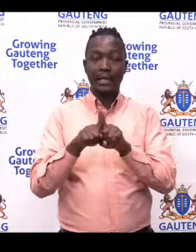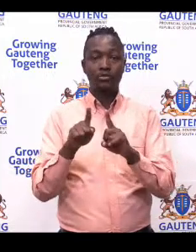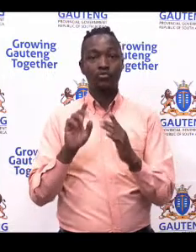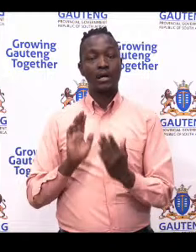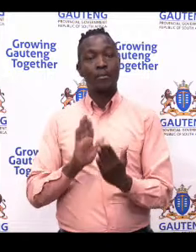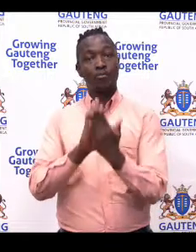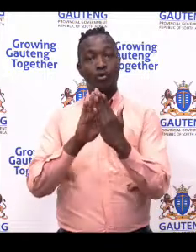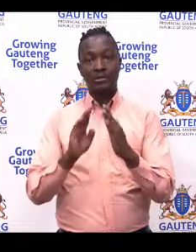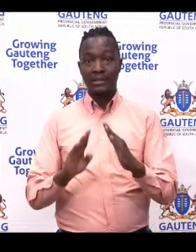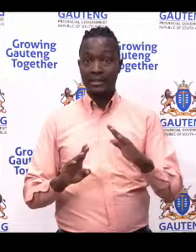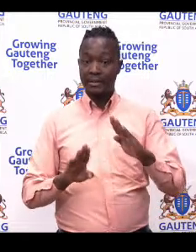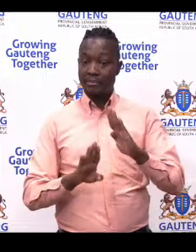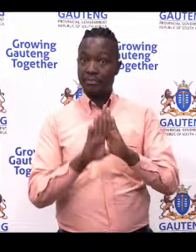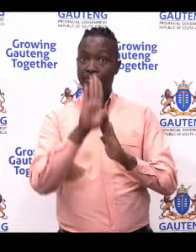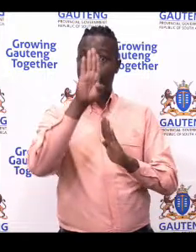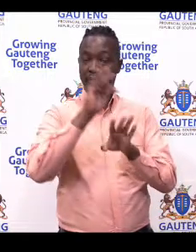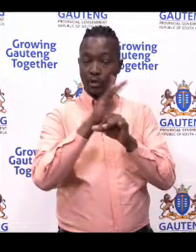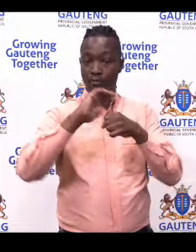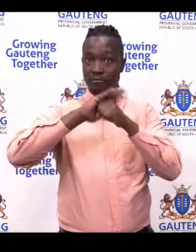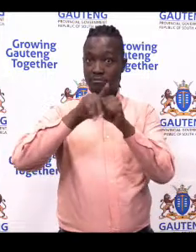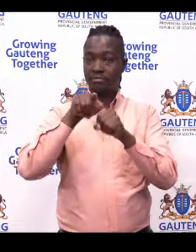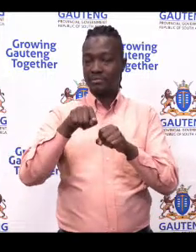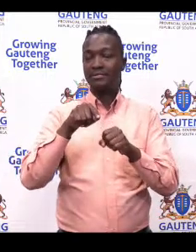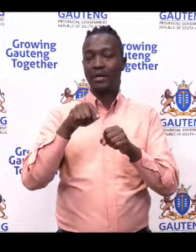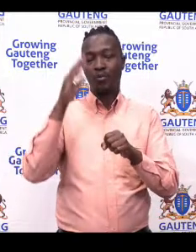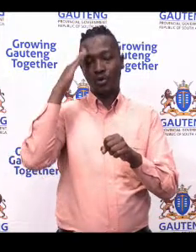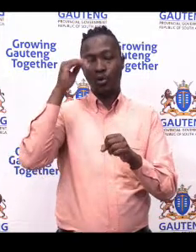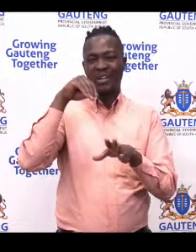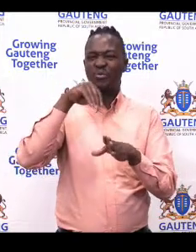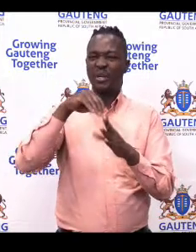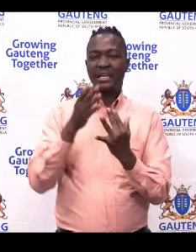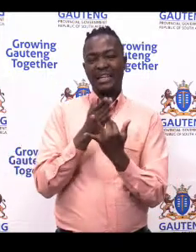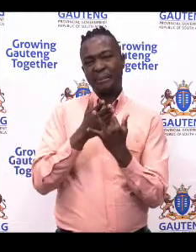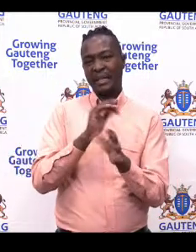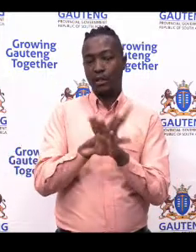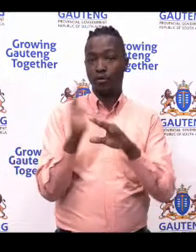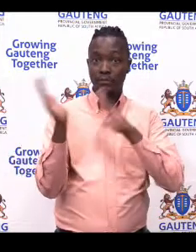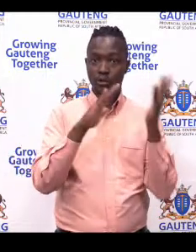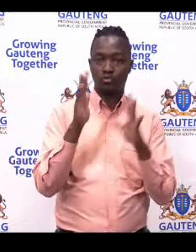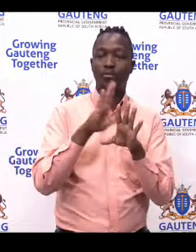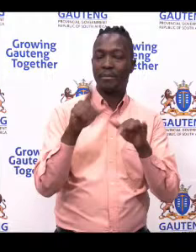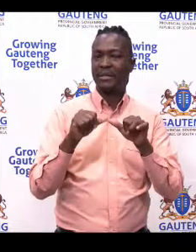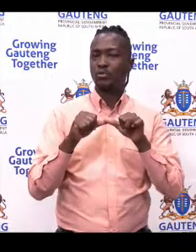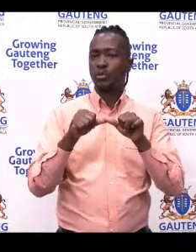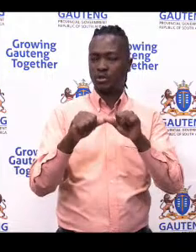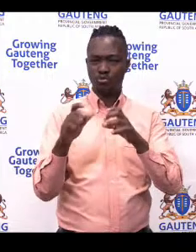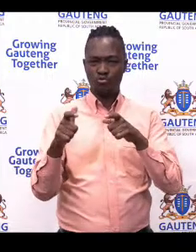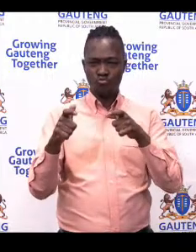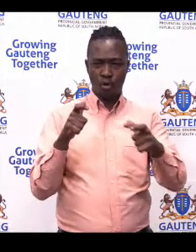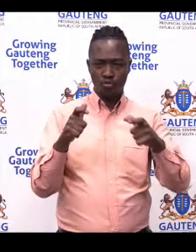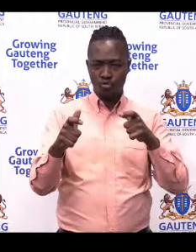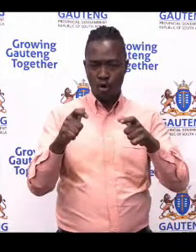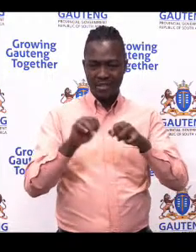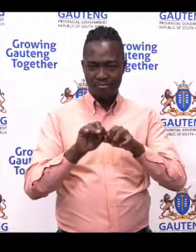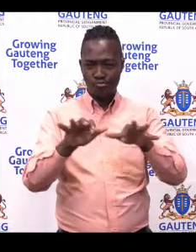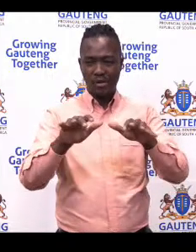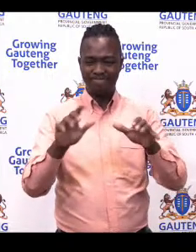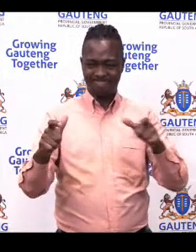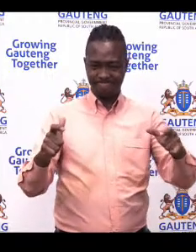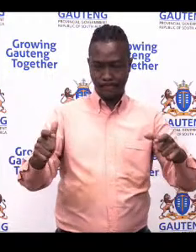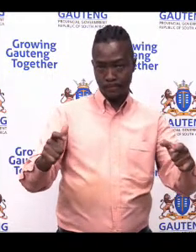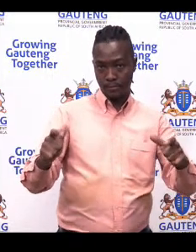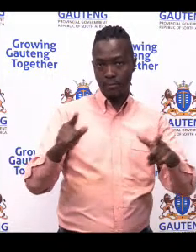the peak and we are in the middle of the storm, we need to continue to control the spread and make sure that